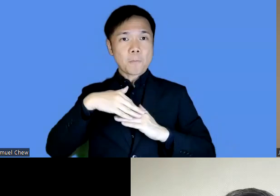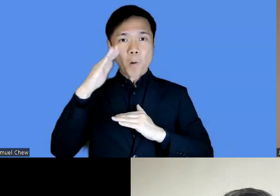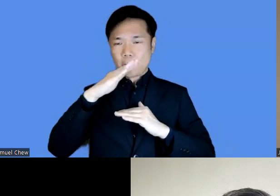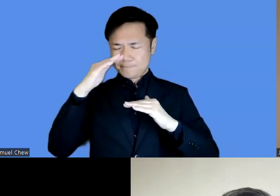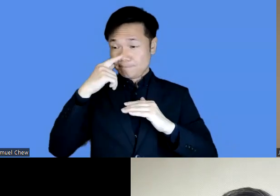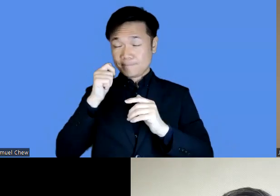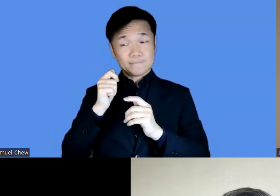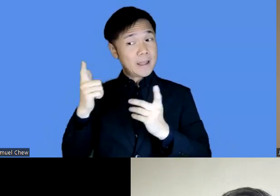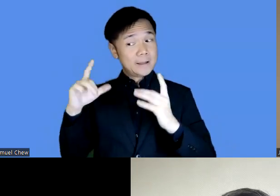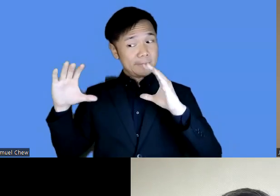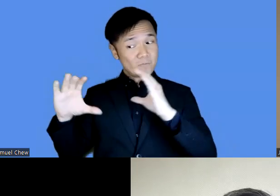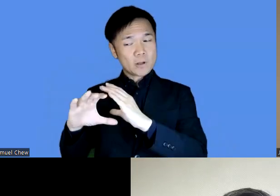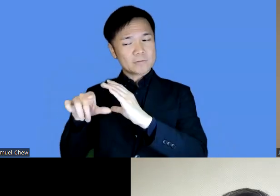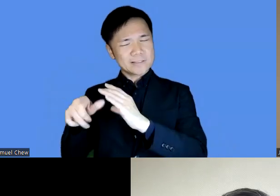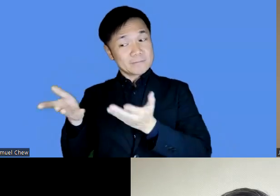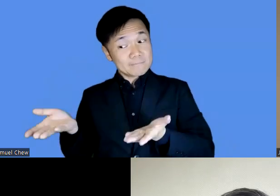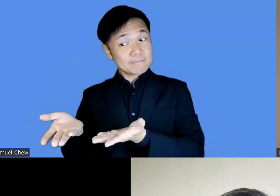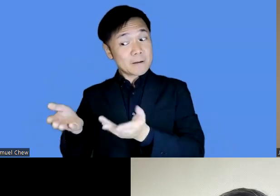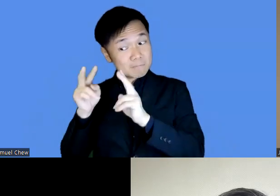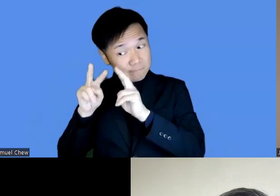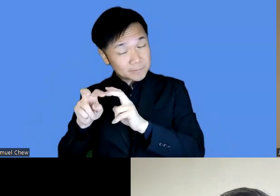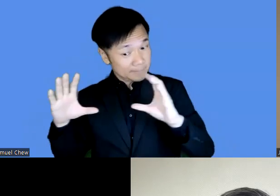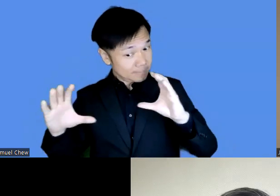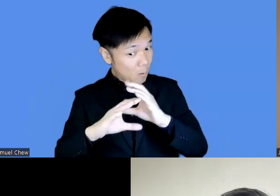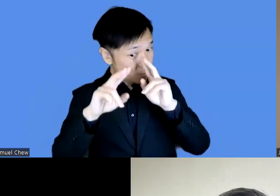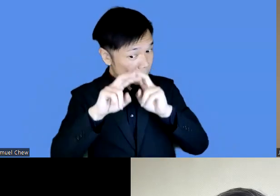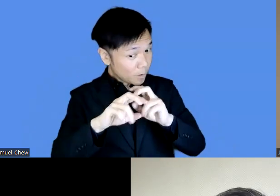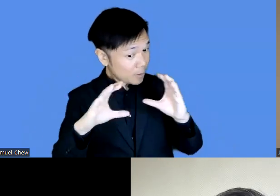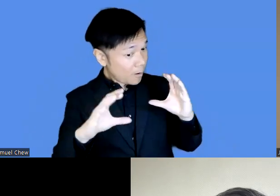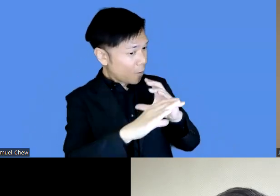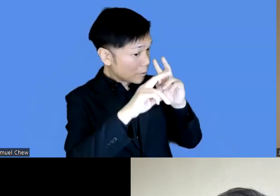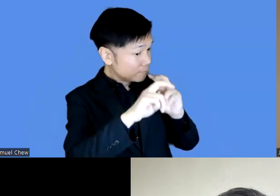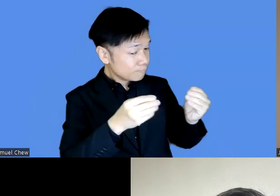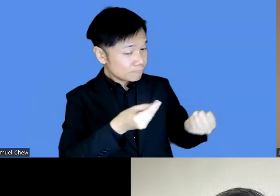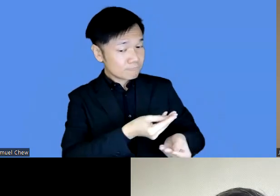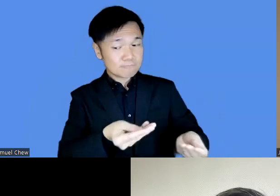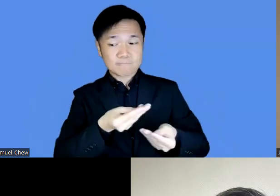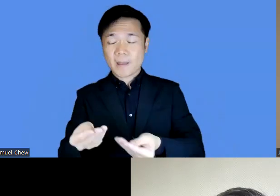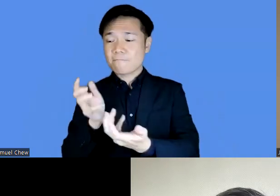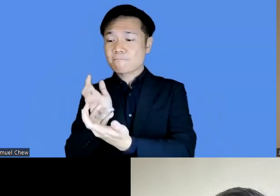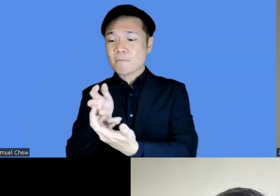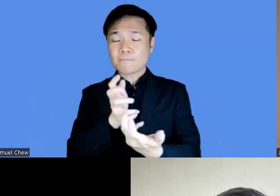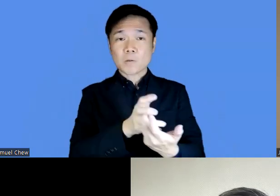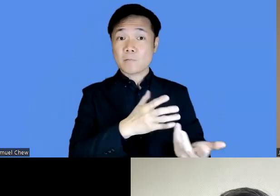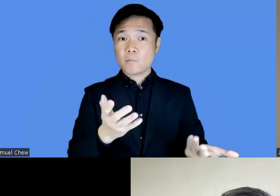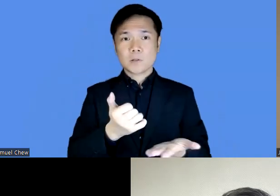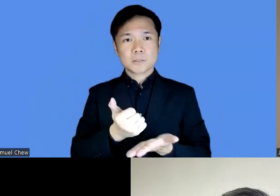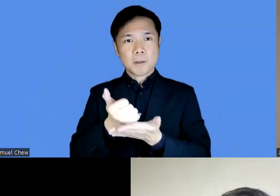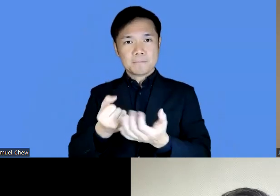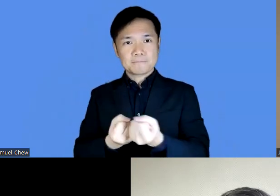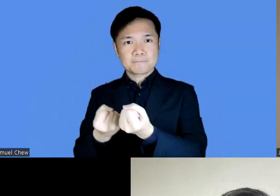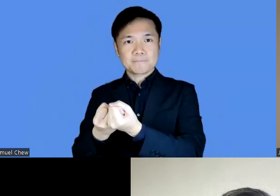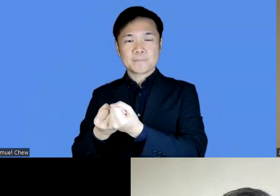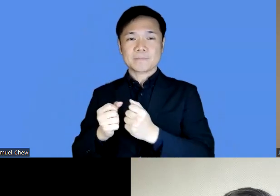the situation faced by the people with disabilities and provided them with support to join